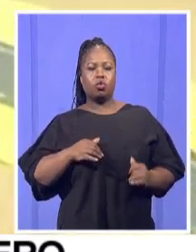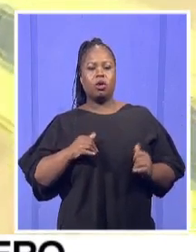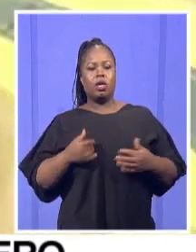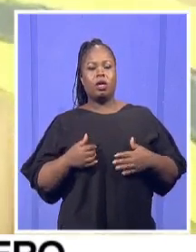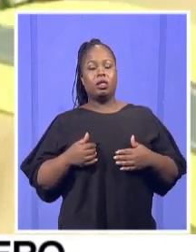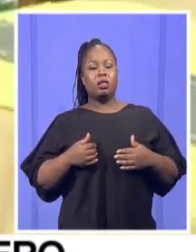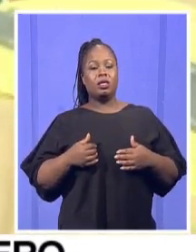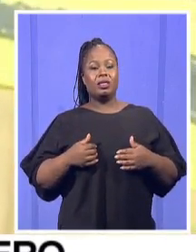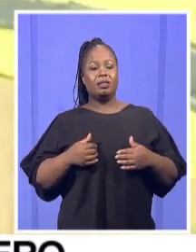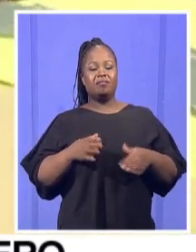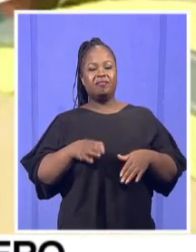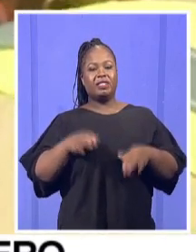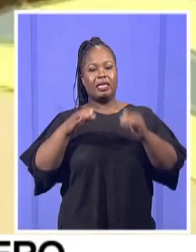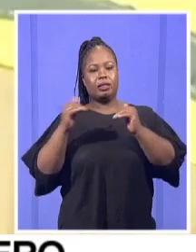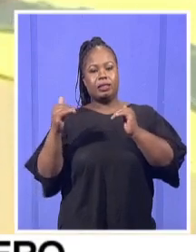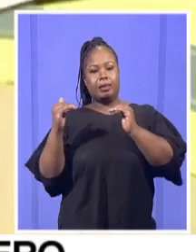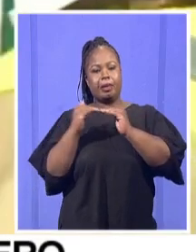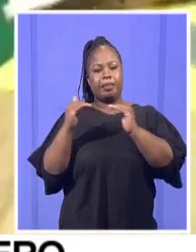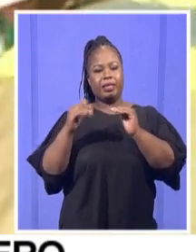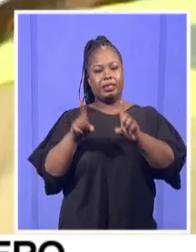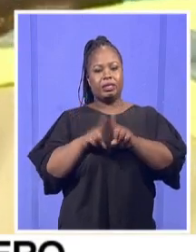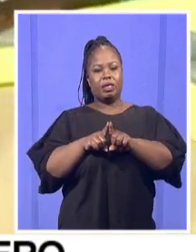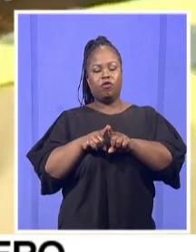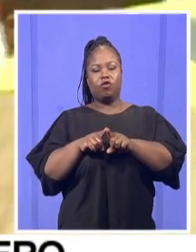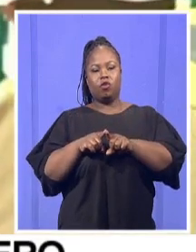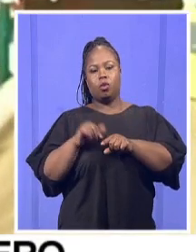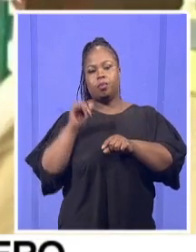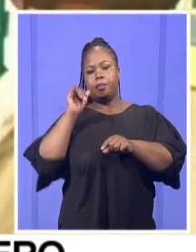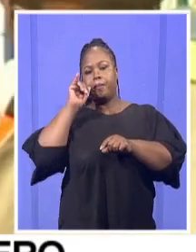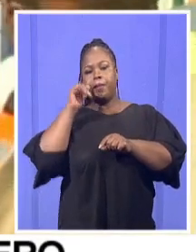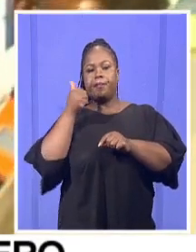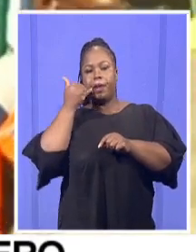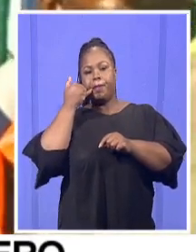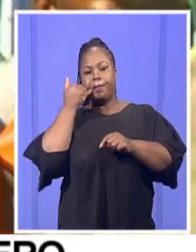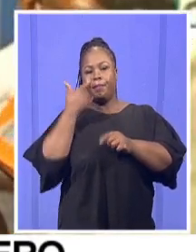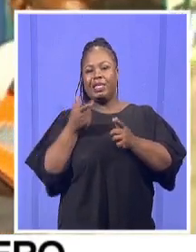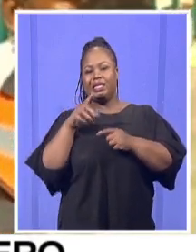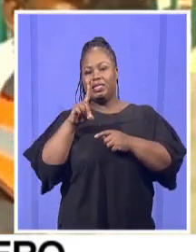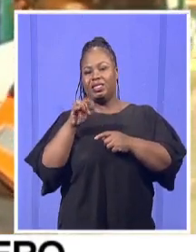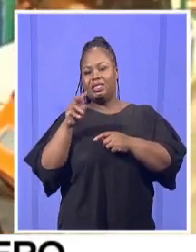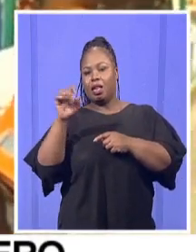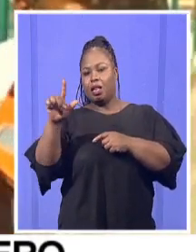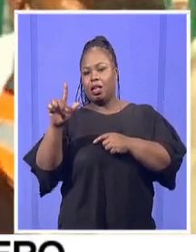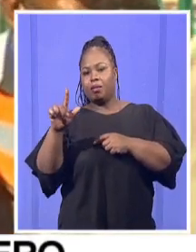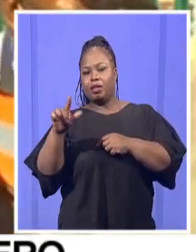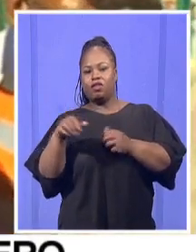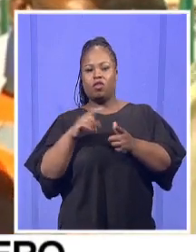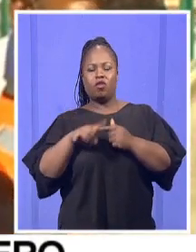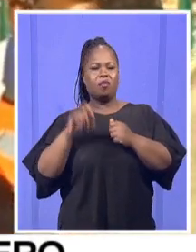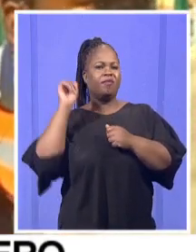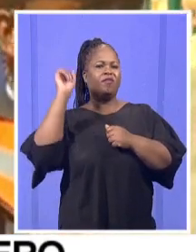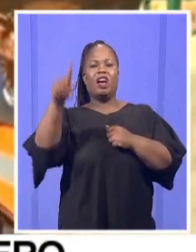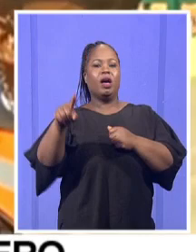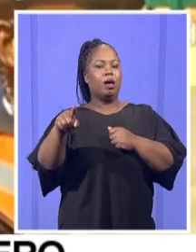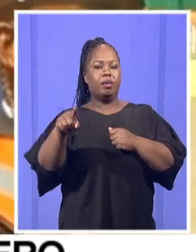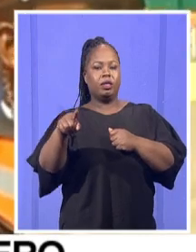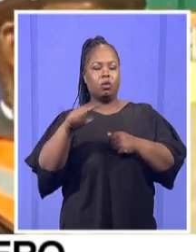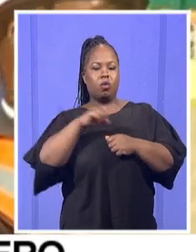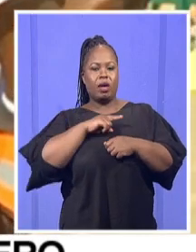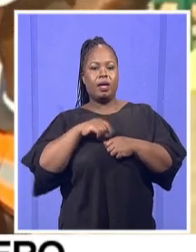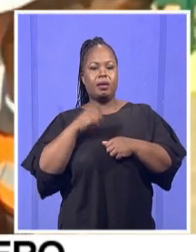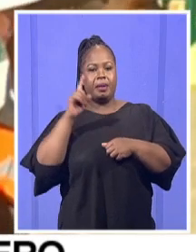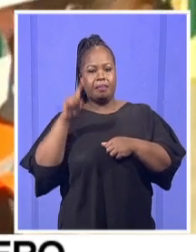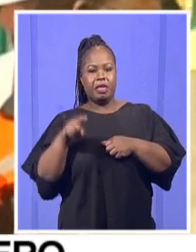then you wouldn't choose to do a diesel vehicle from an economics perspective, let alone the fact that it's not carbon free.